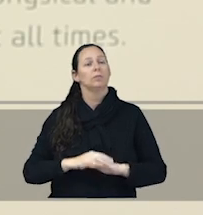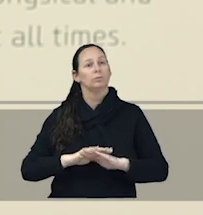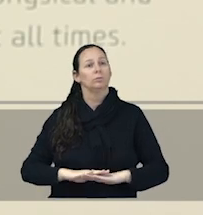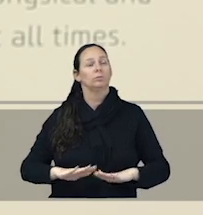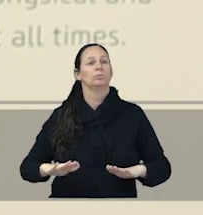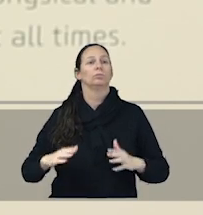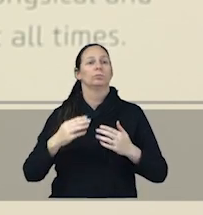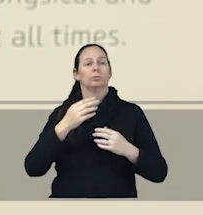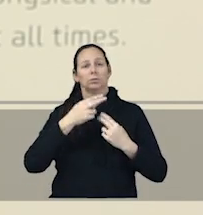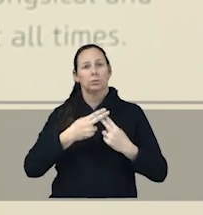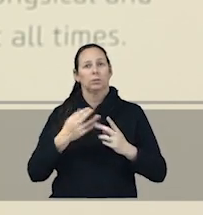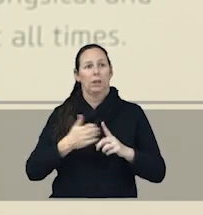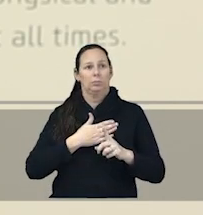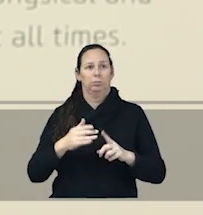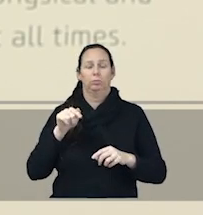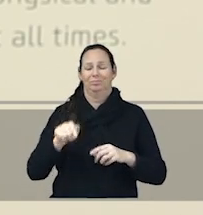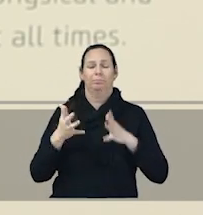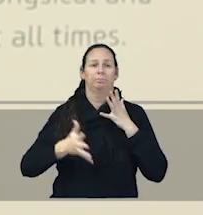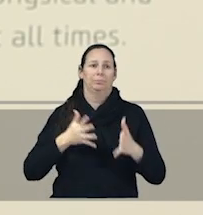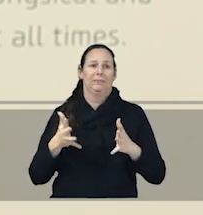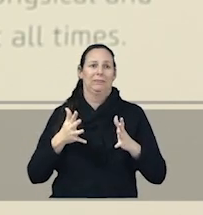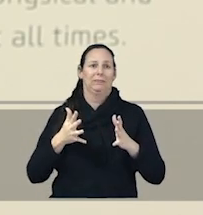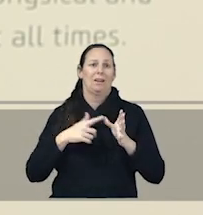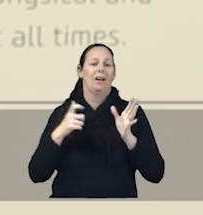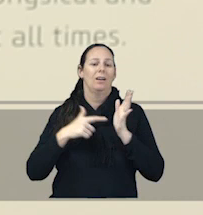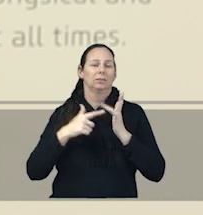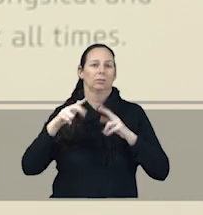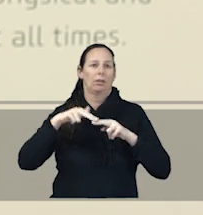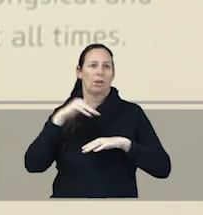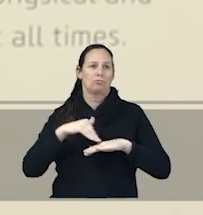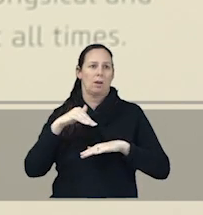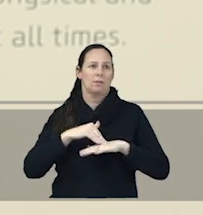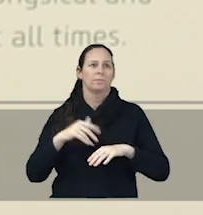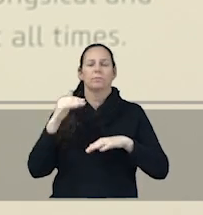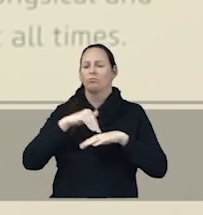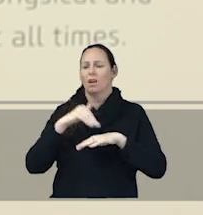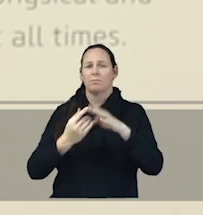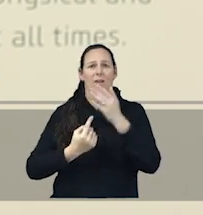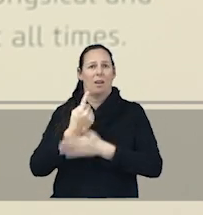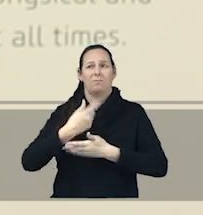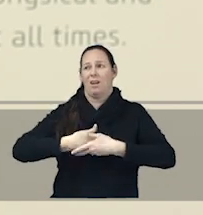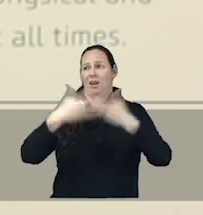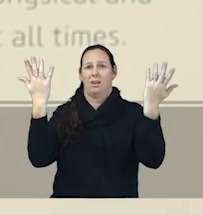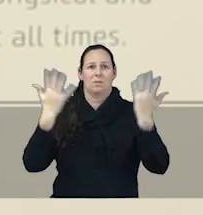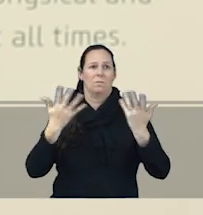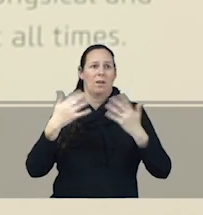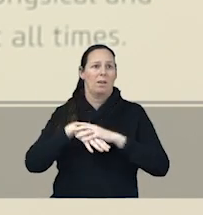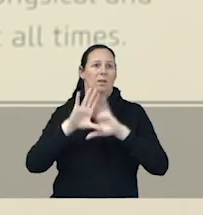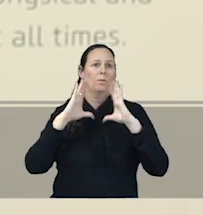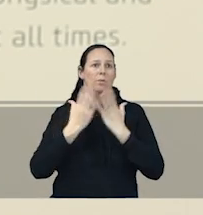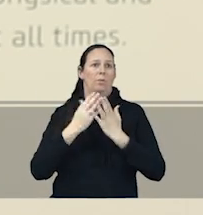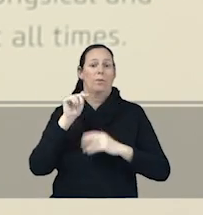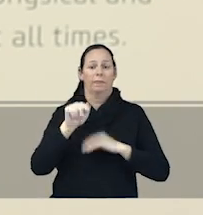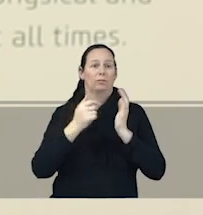from when we look at it, when we look at child sexual abuse, we need to look at it as a crime. It's many things,